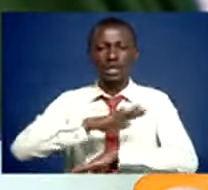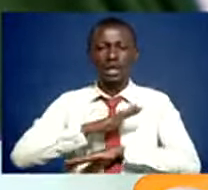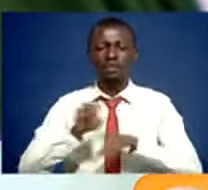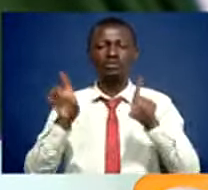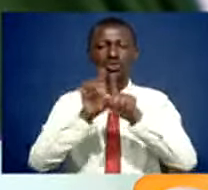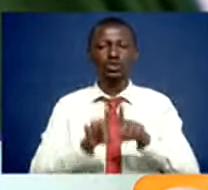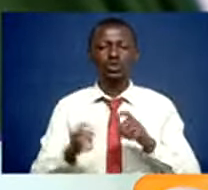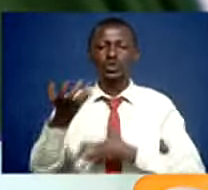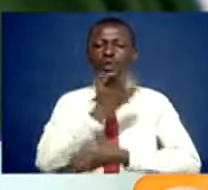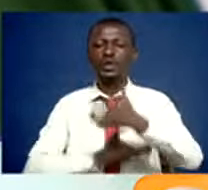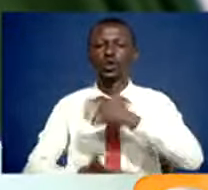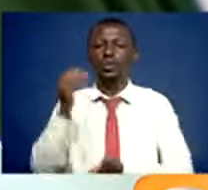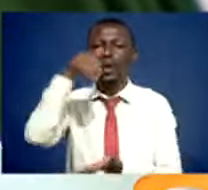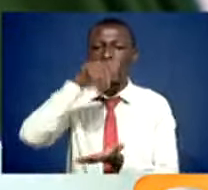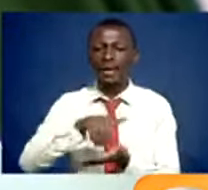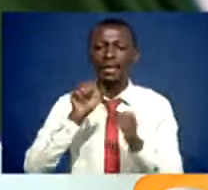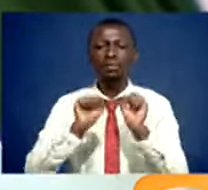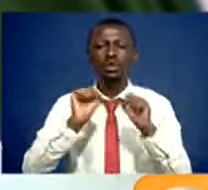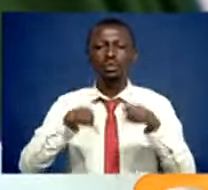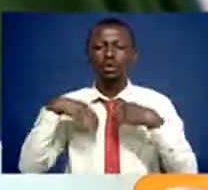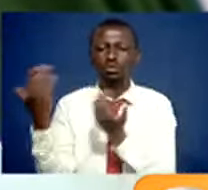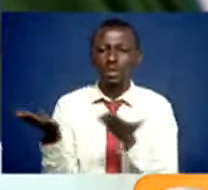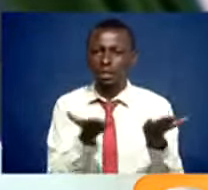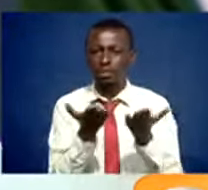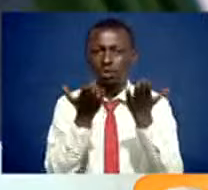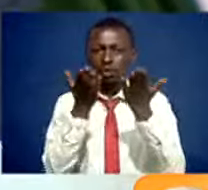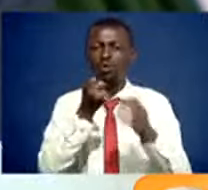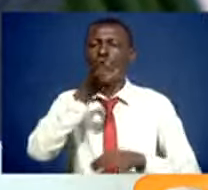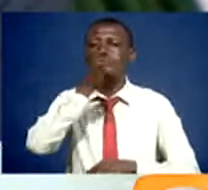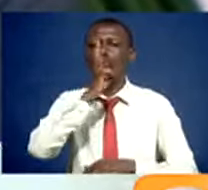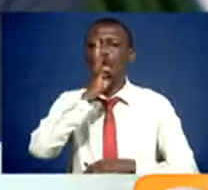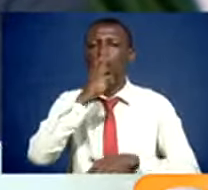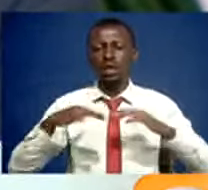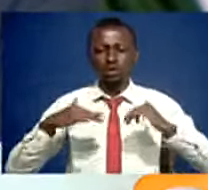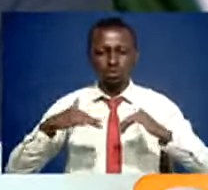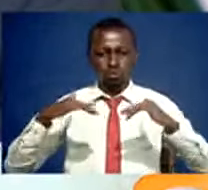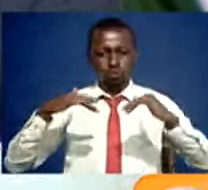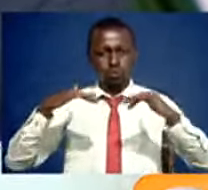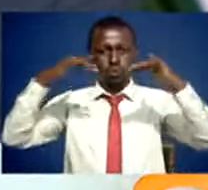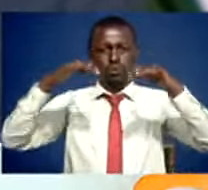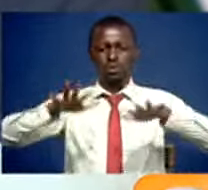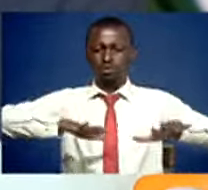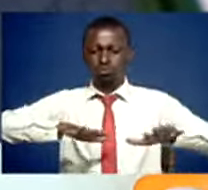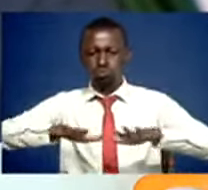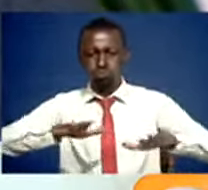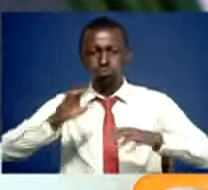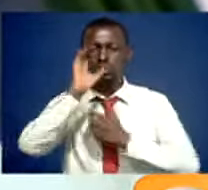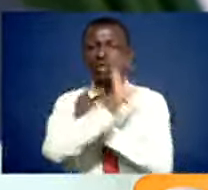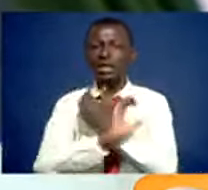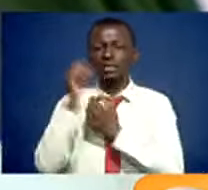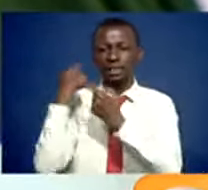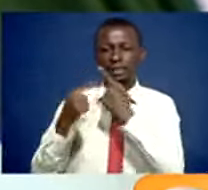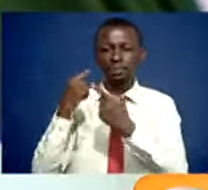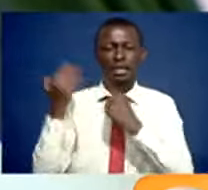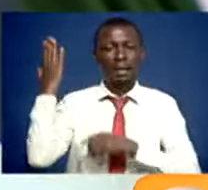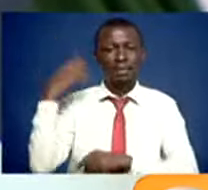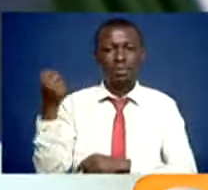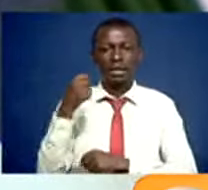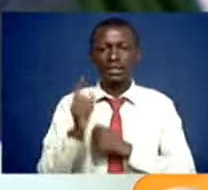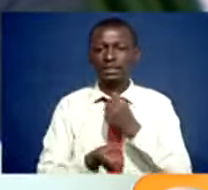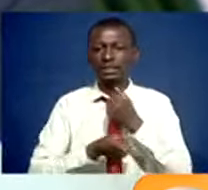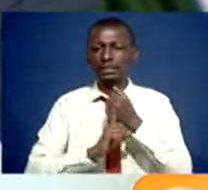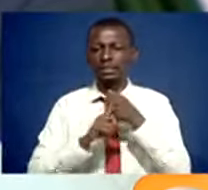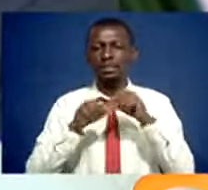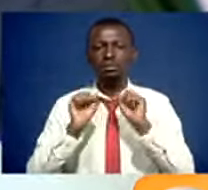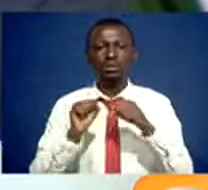economic recovery. The flooding, mudslides, and landslides that the country has experienced in the past 6 months may have